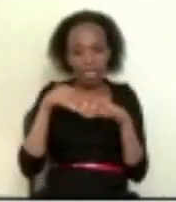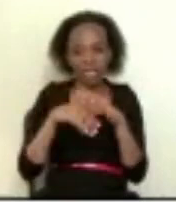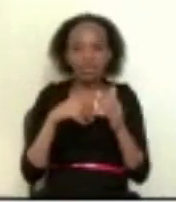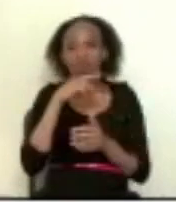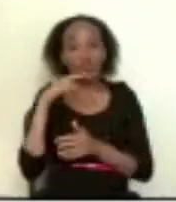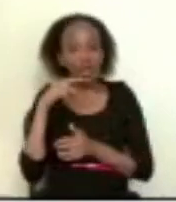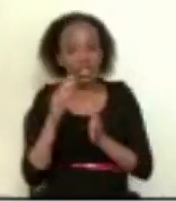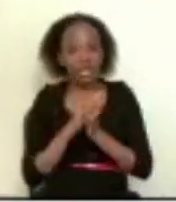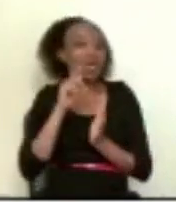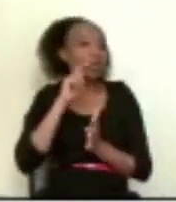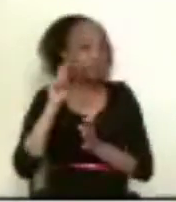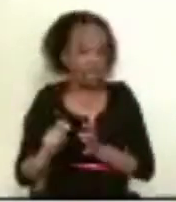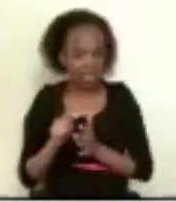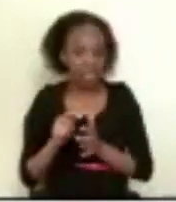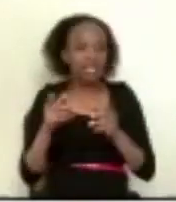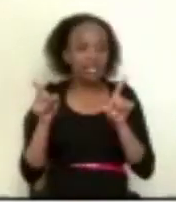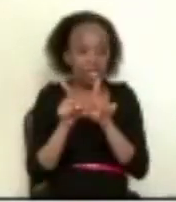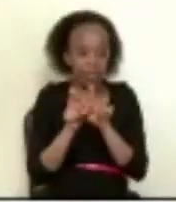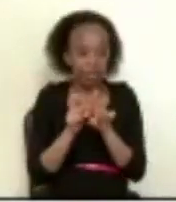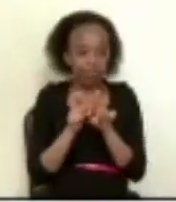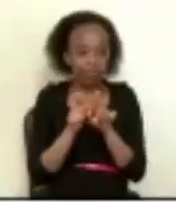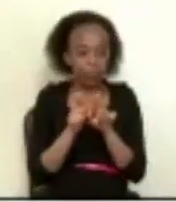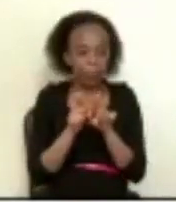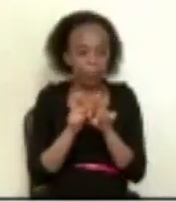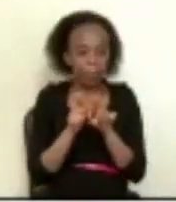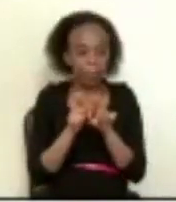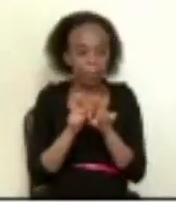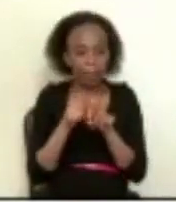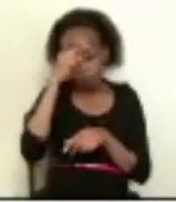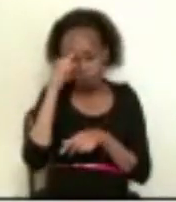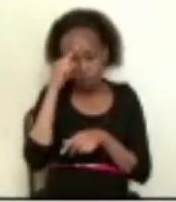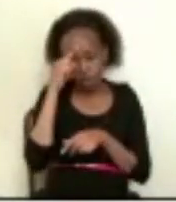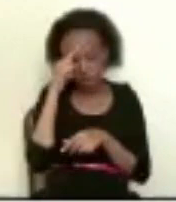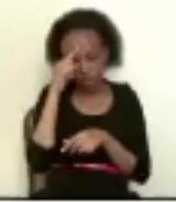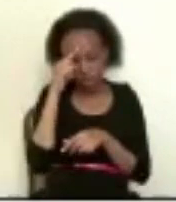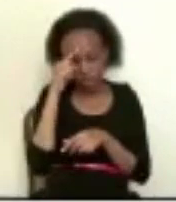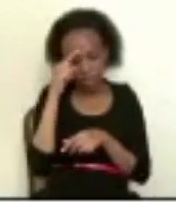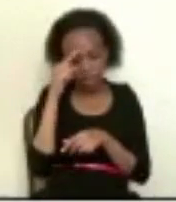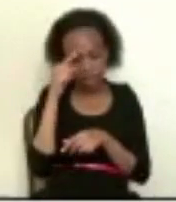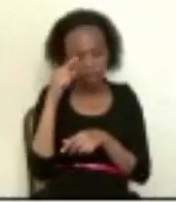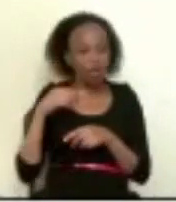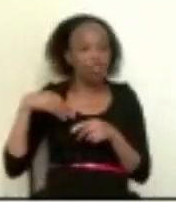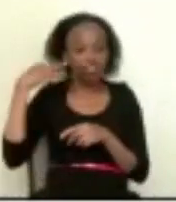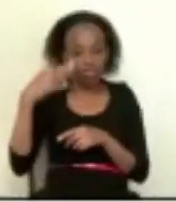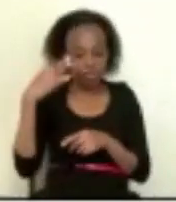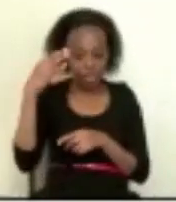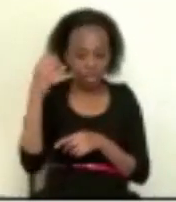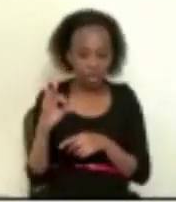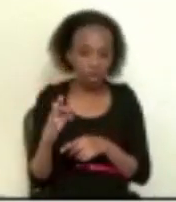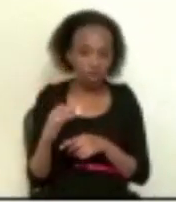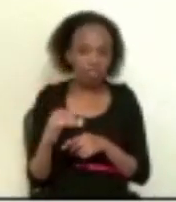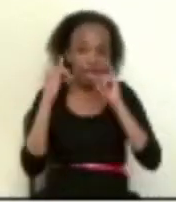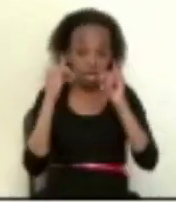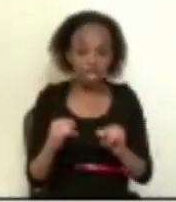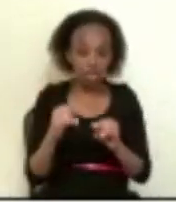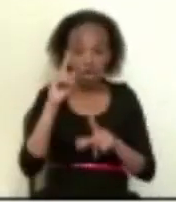in Ukraine by Russia, and also because of the potentiality of new variants